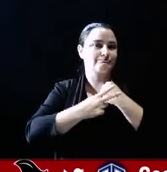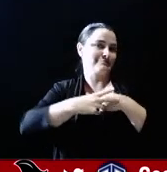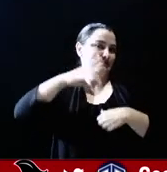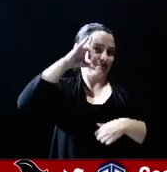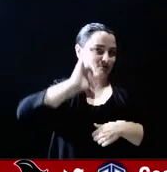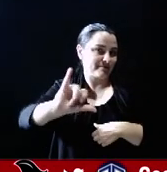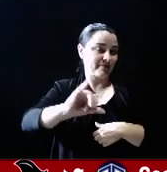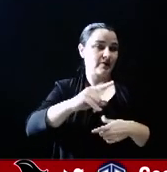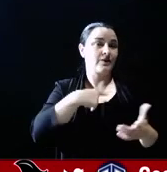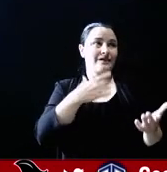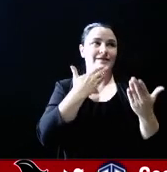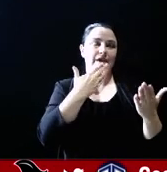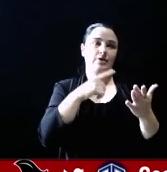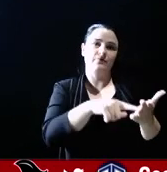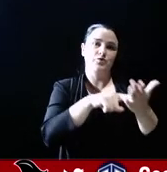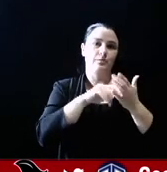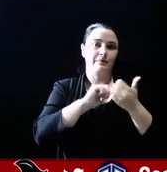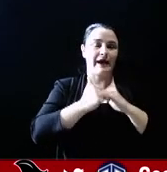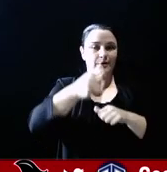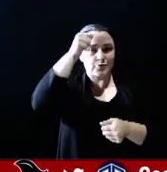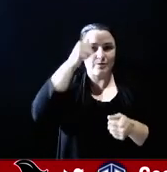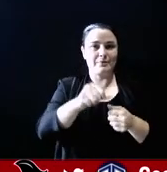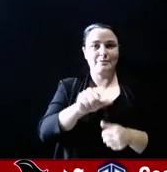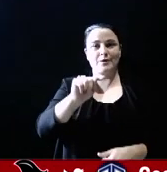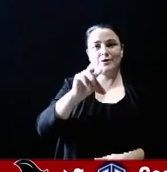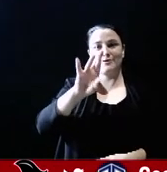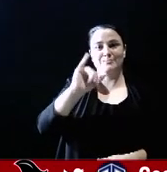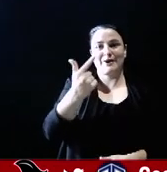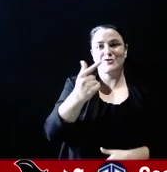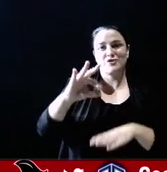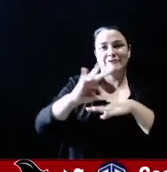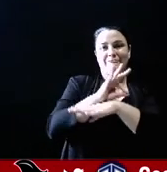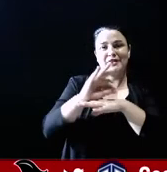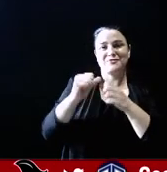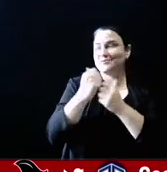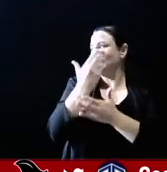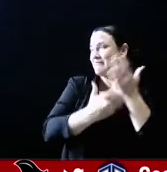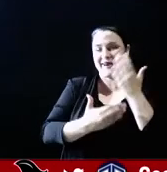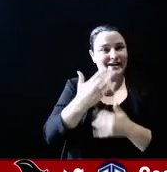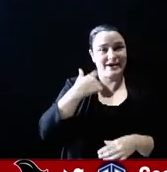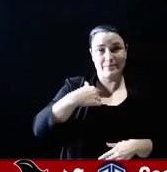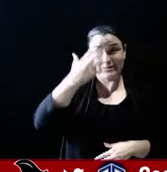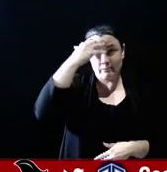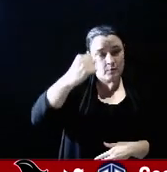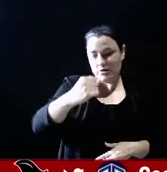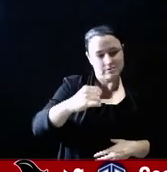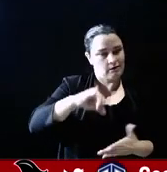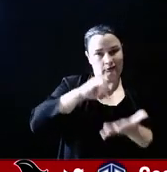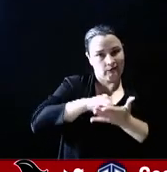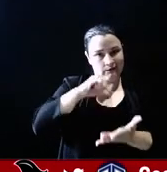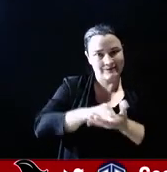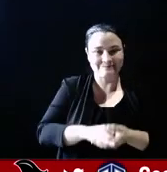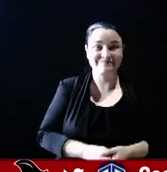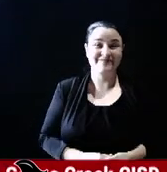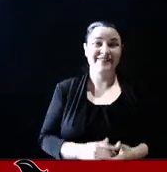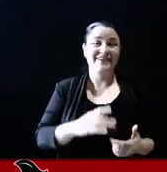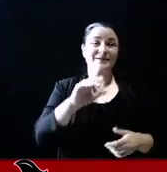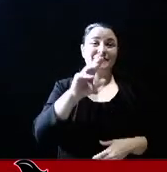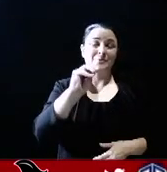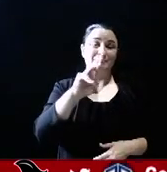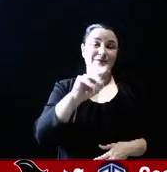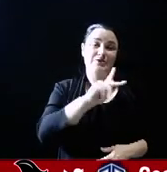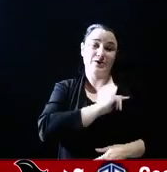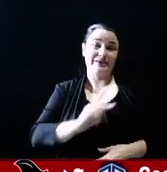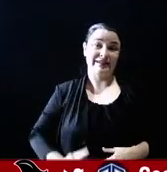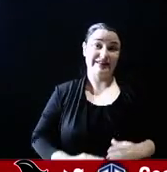to remember trig functions with my hand because I couldn't remember them if my life depended on it. To Mr. Kang, for teaching me to love math, showing